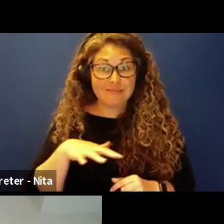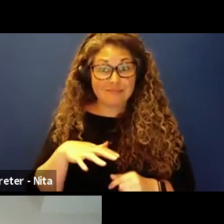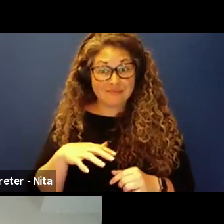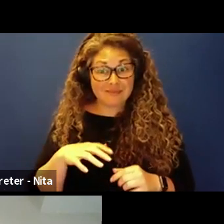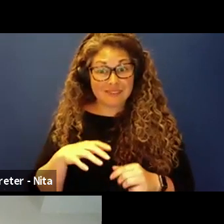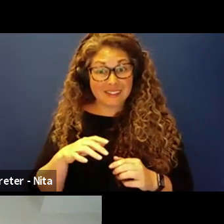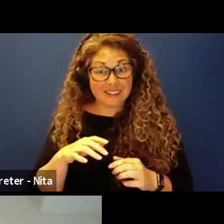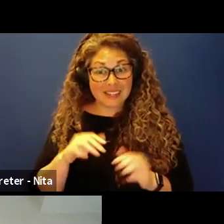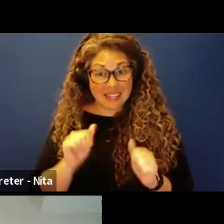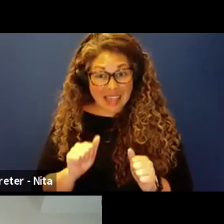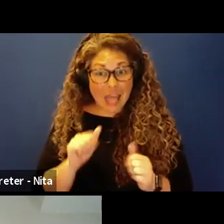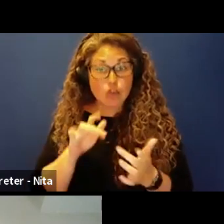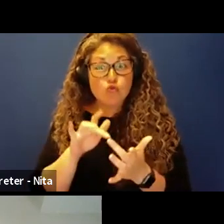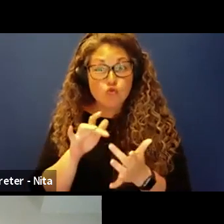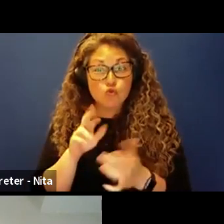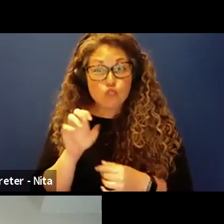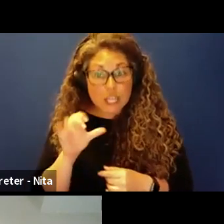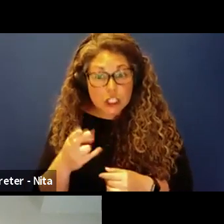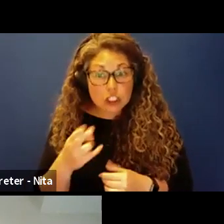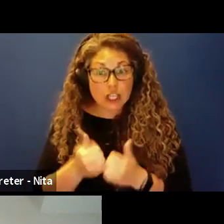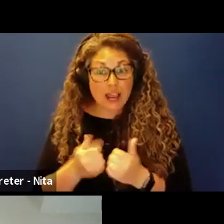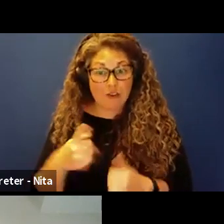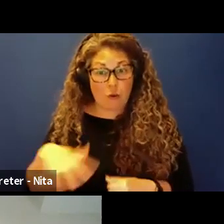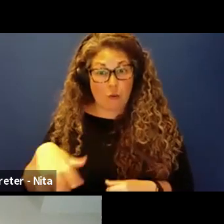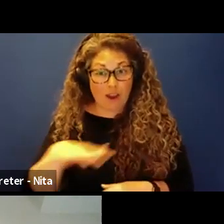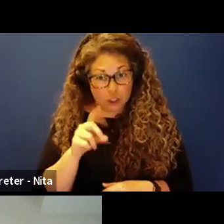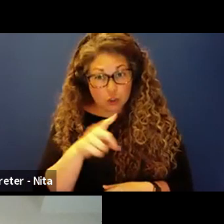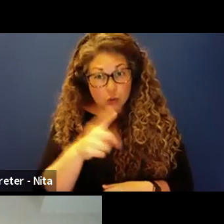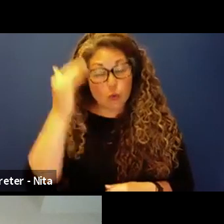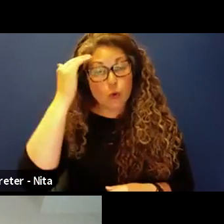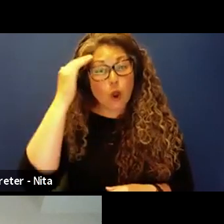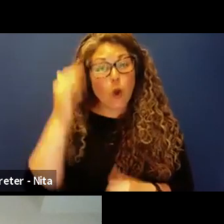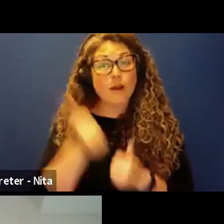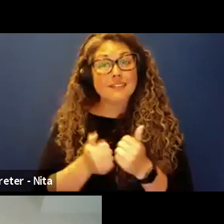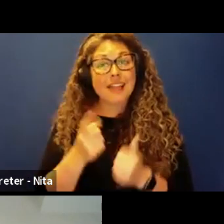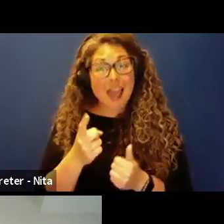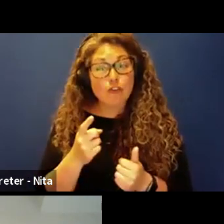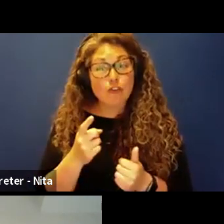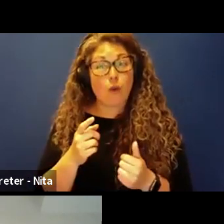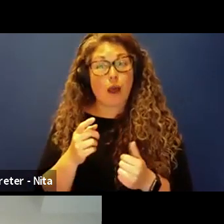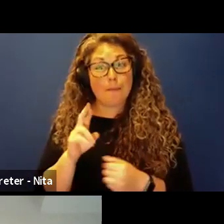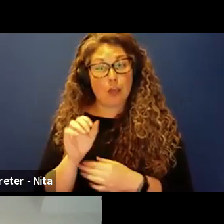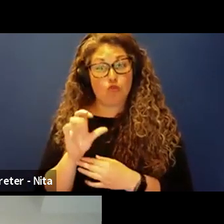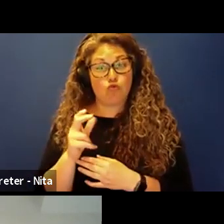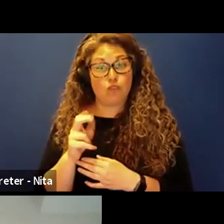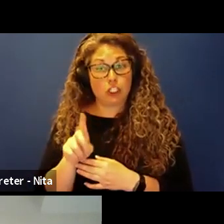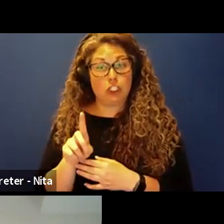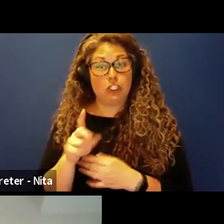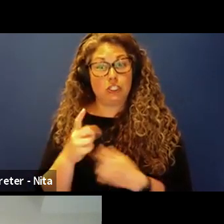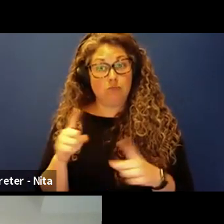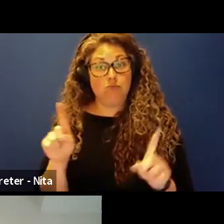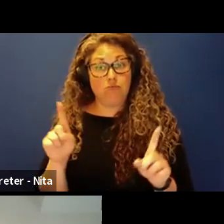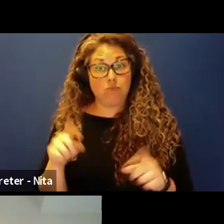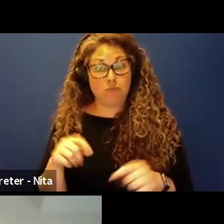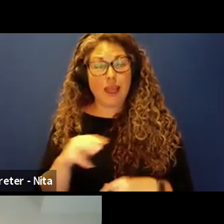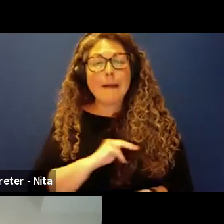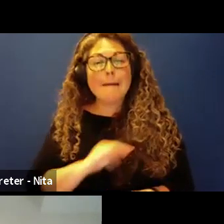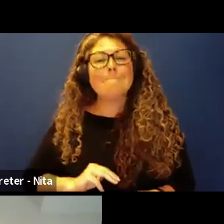reached? Do you guys know, is everyone being reached? What is the mayor's office